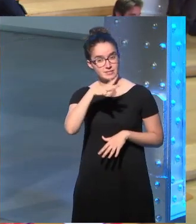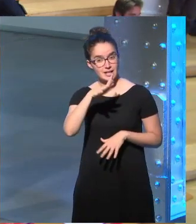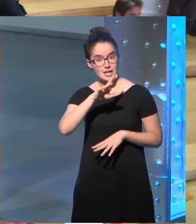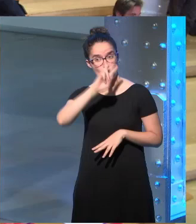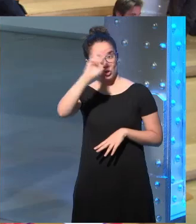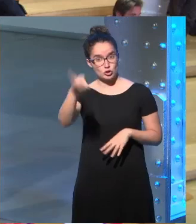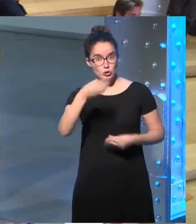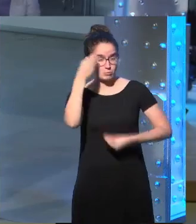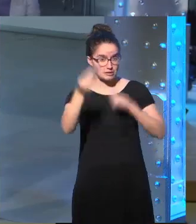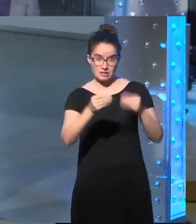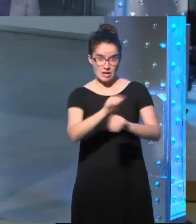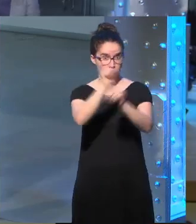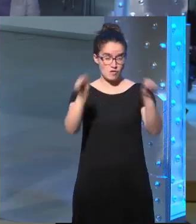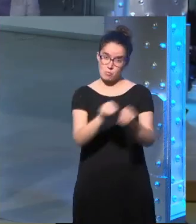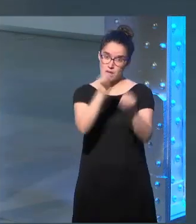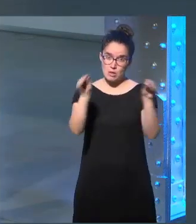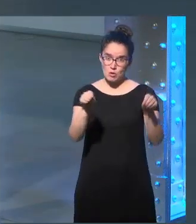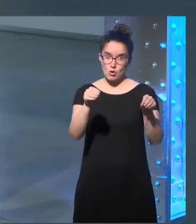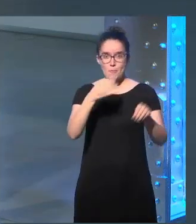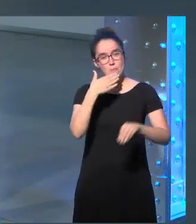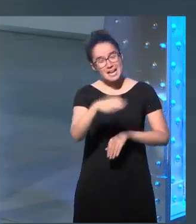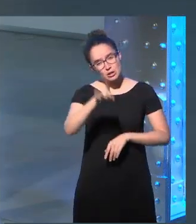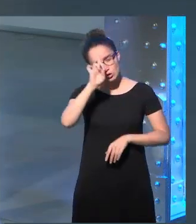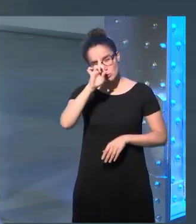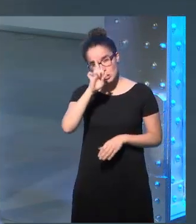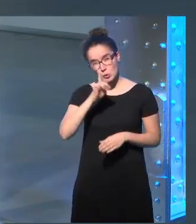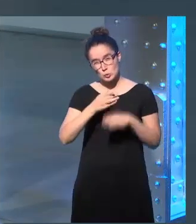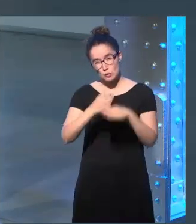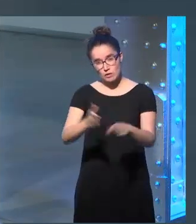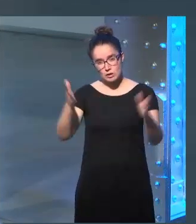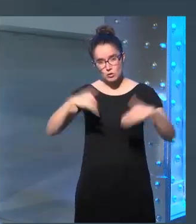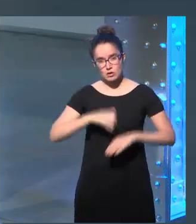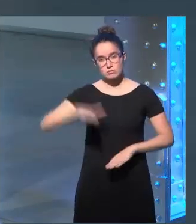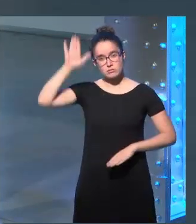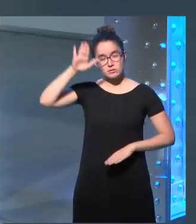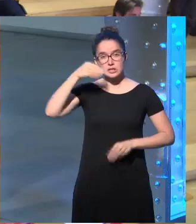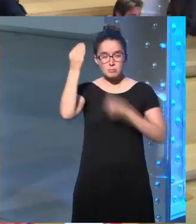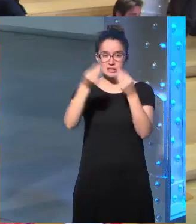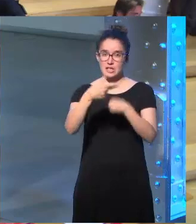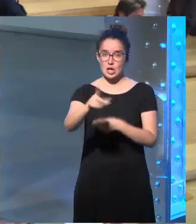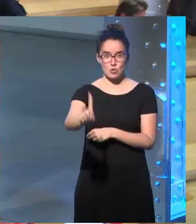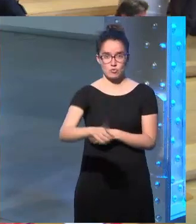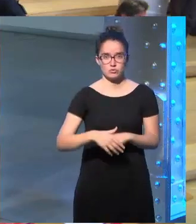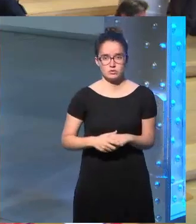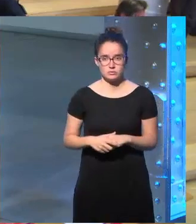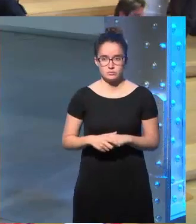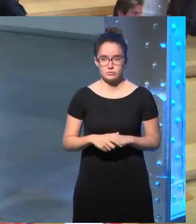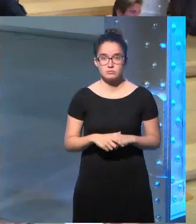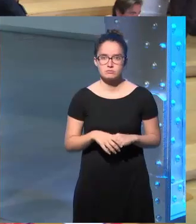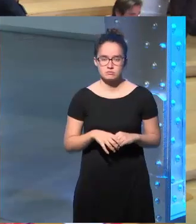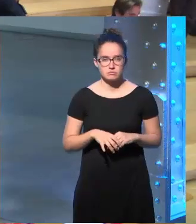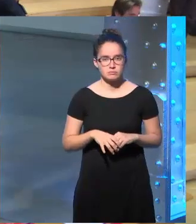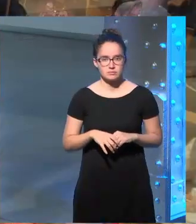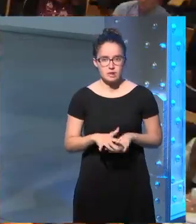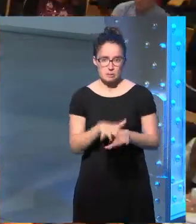That's spectacular. The rest thinks that we are not educating our children enough. I don't know if who